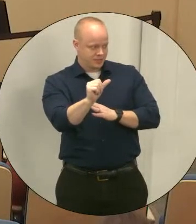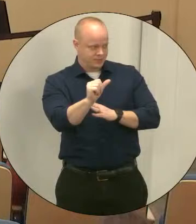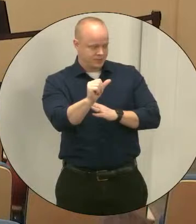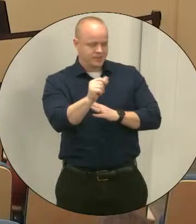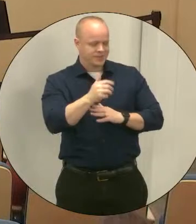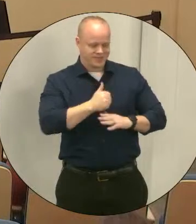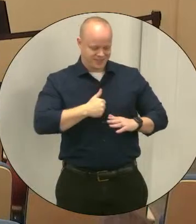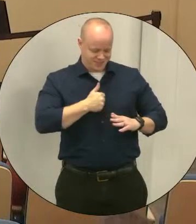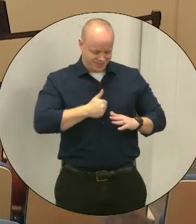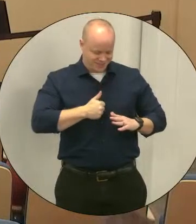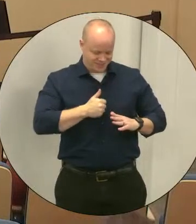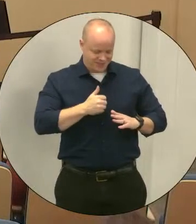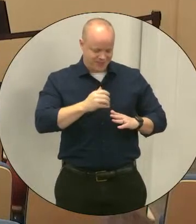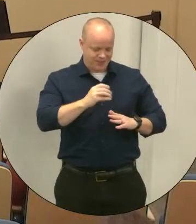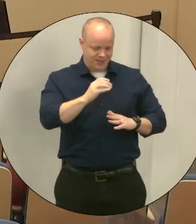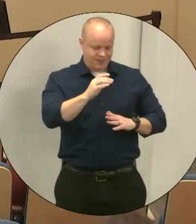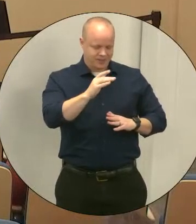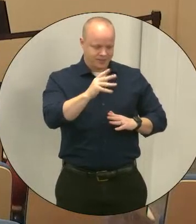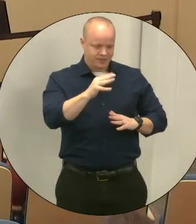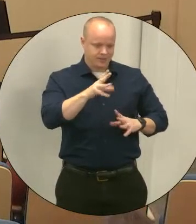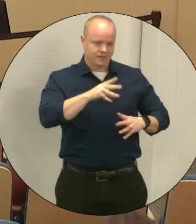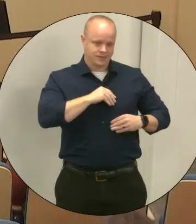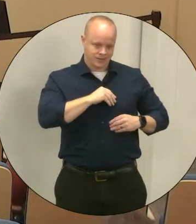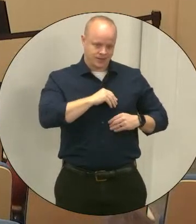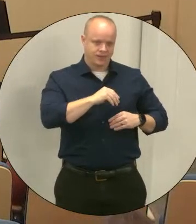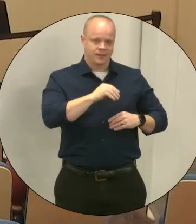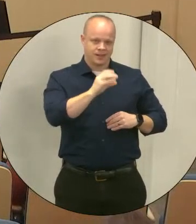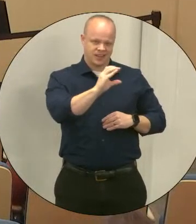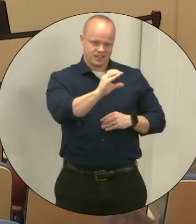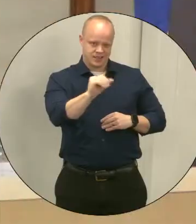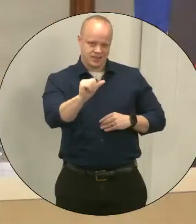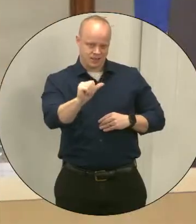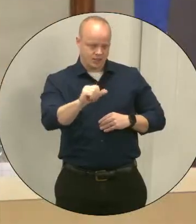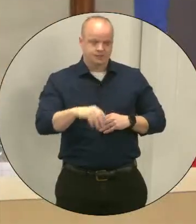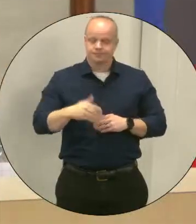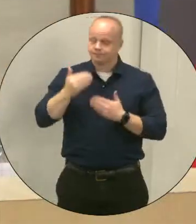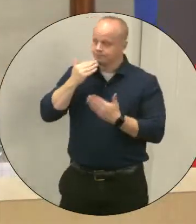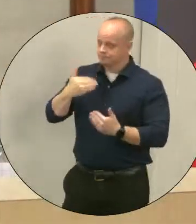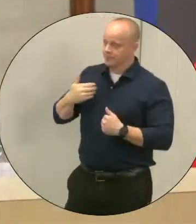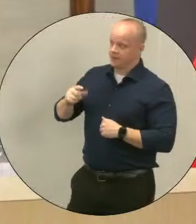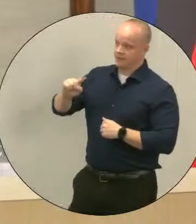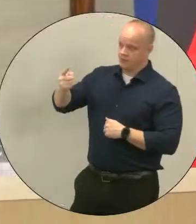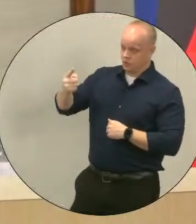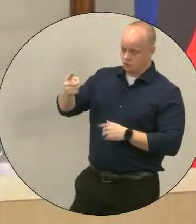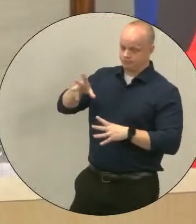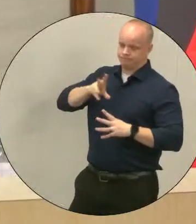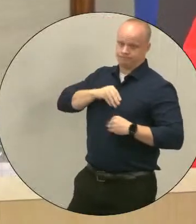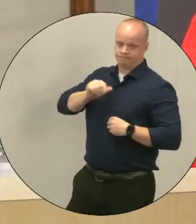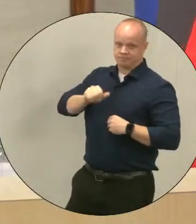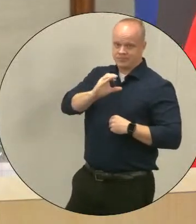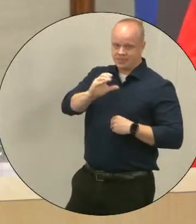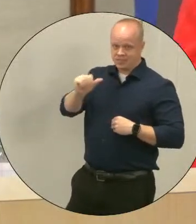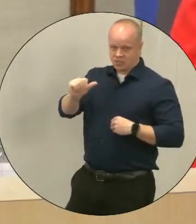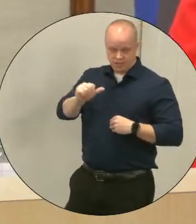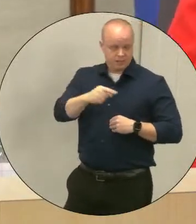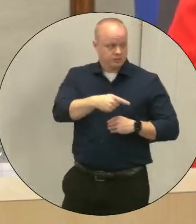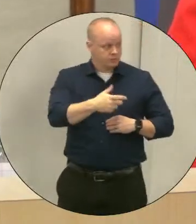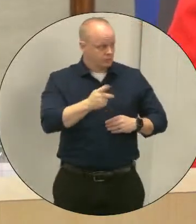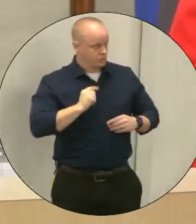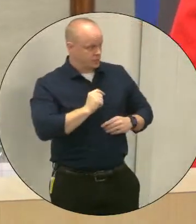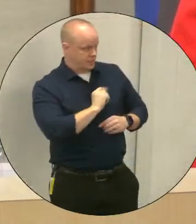Sorry, to the consent agenda. Thank you. I have a first to adopt the consent agenda. Trustee